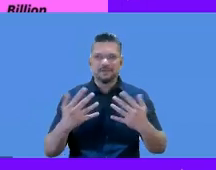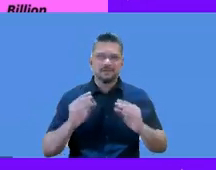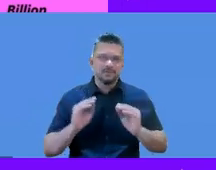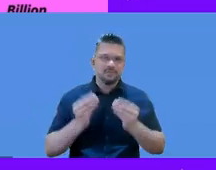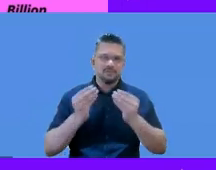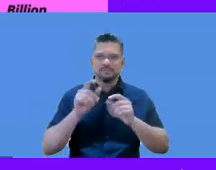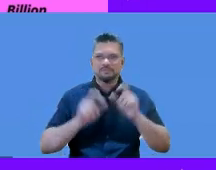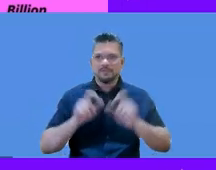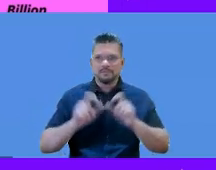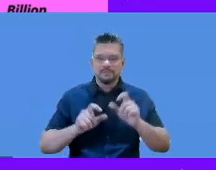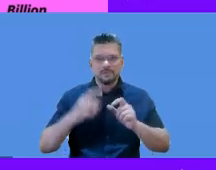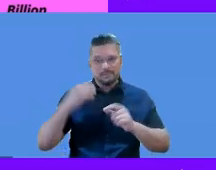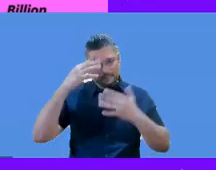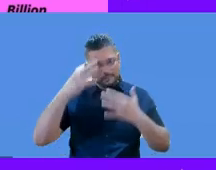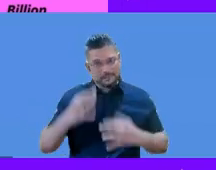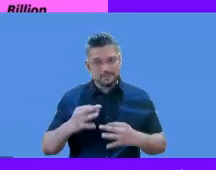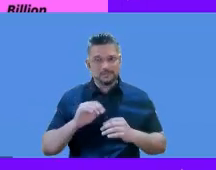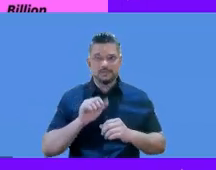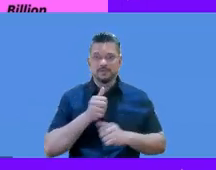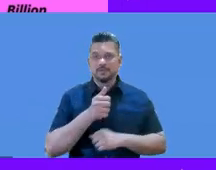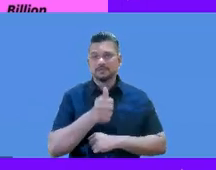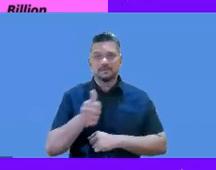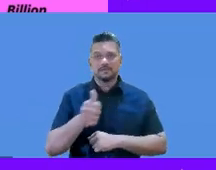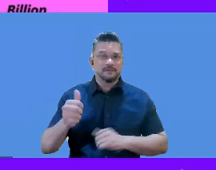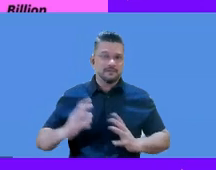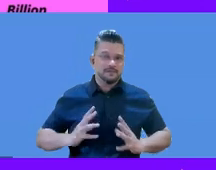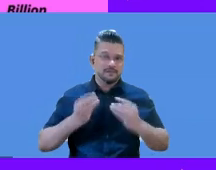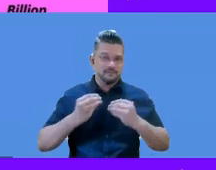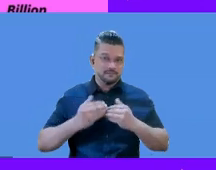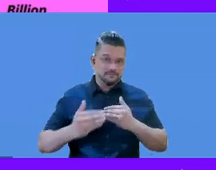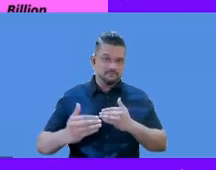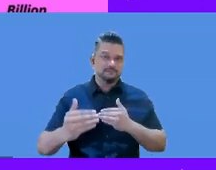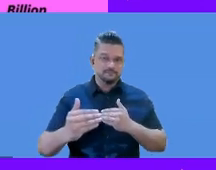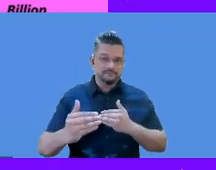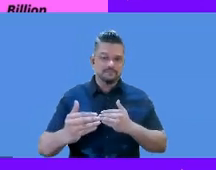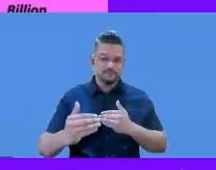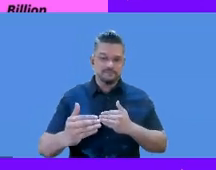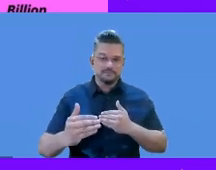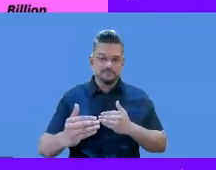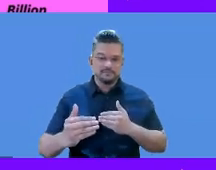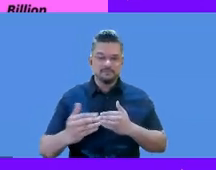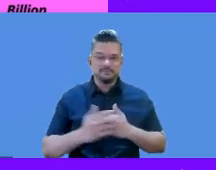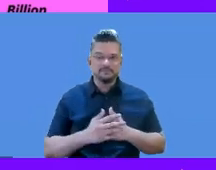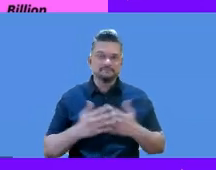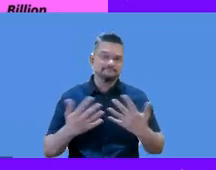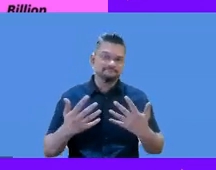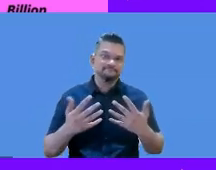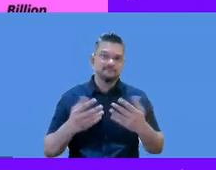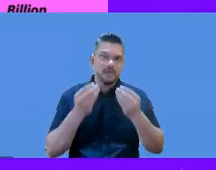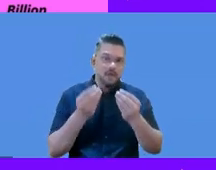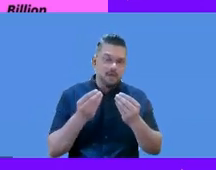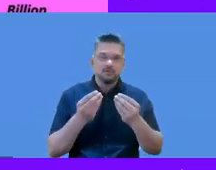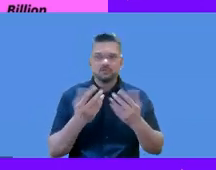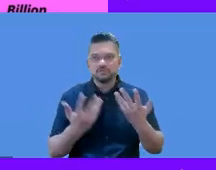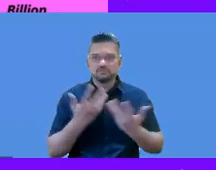is known about actually how young people make those journeys to services and what kind of barriers they might experience.